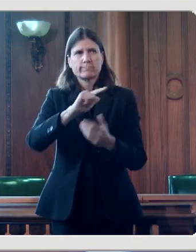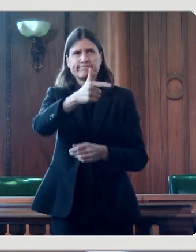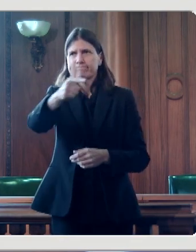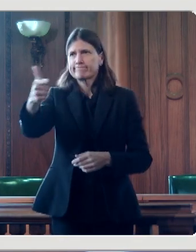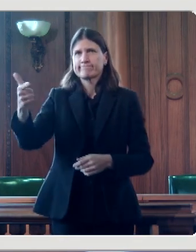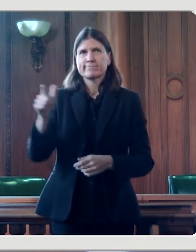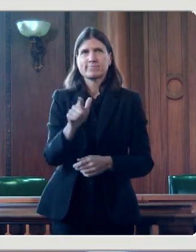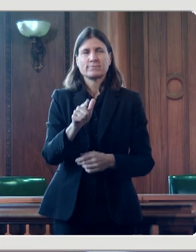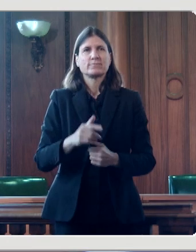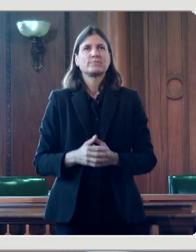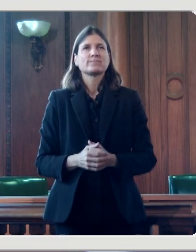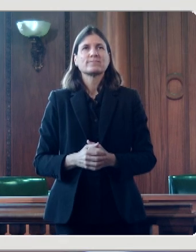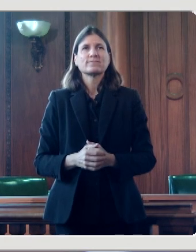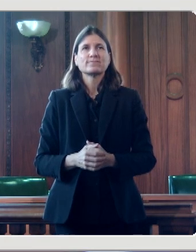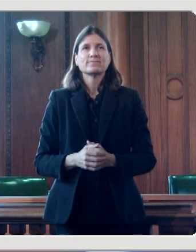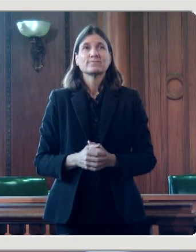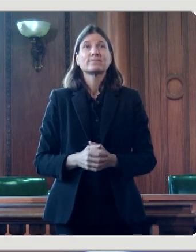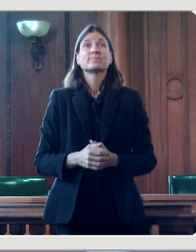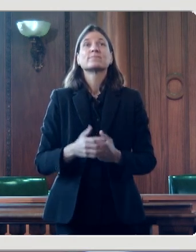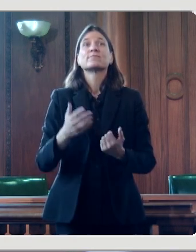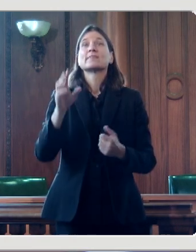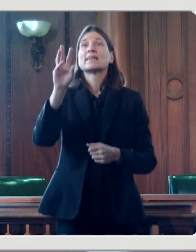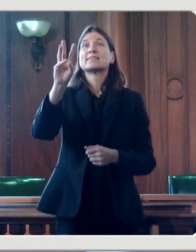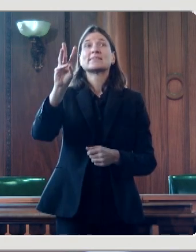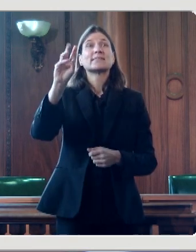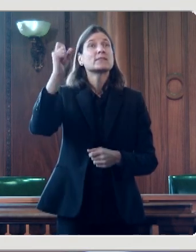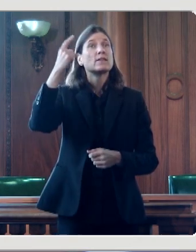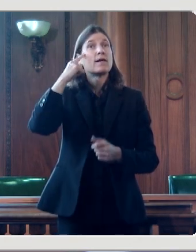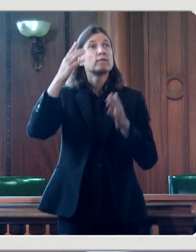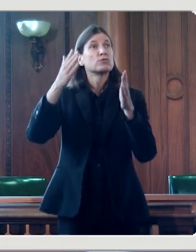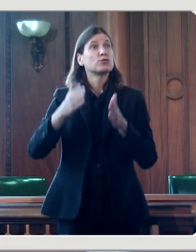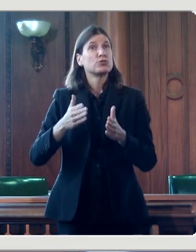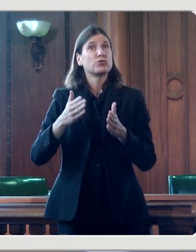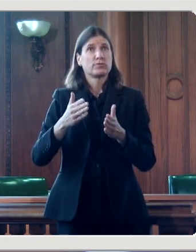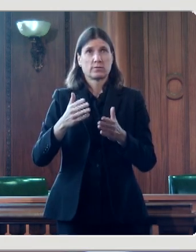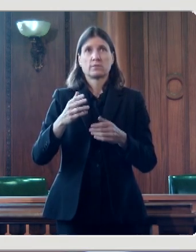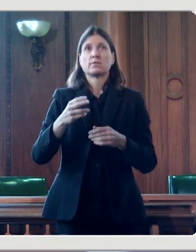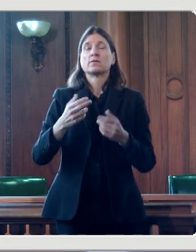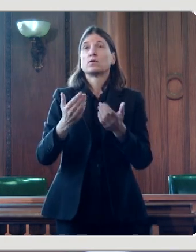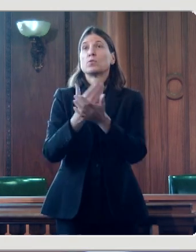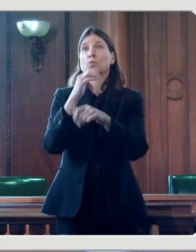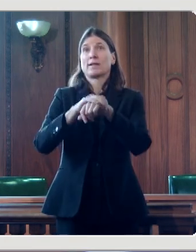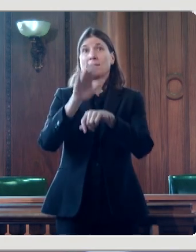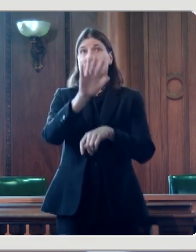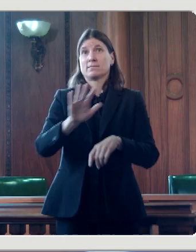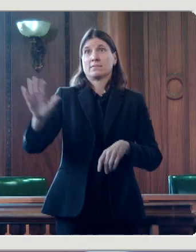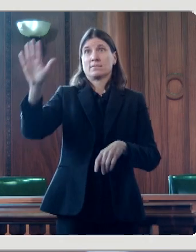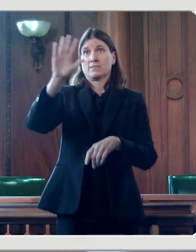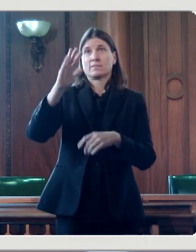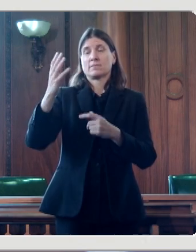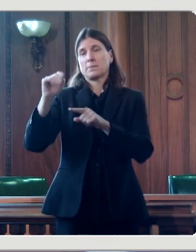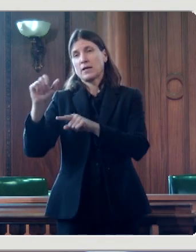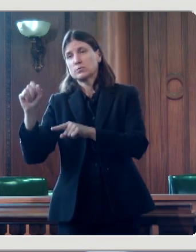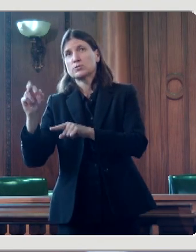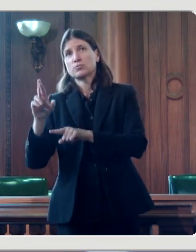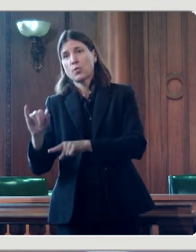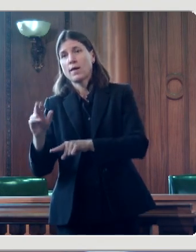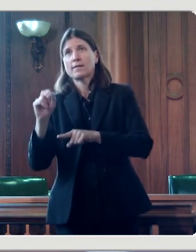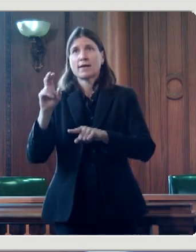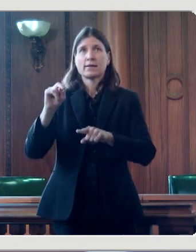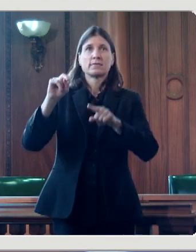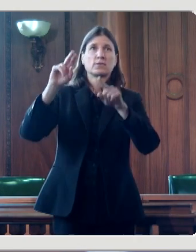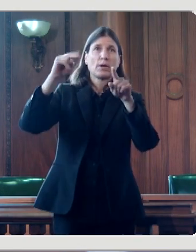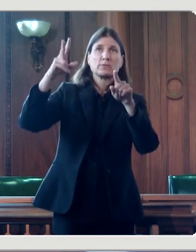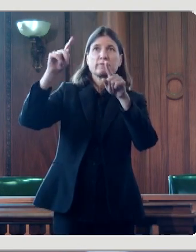been delayed, so that's not occurring either. Echo Dev, Chief Development Officer Tim Sheen, he's